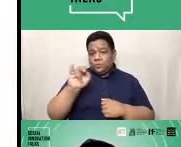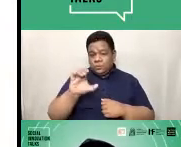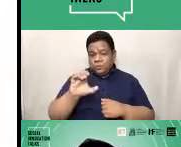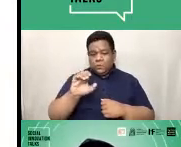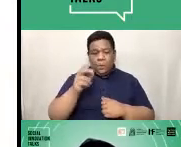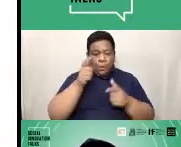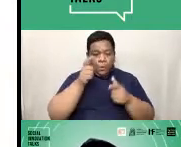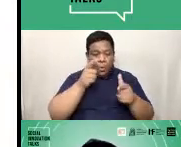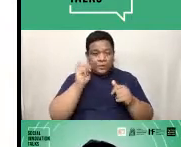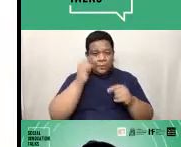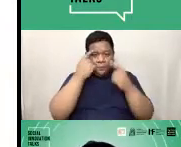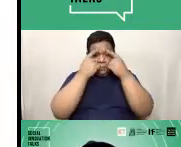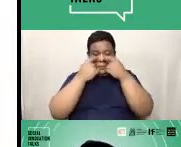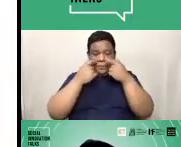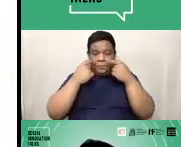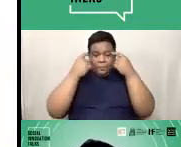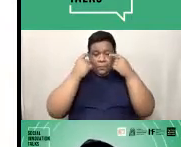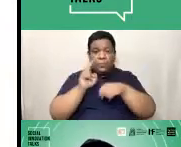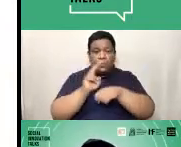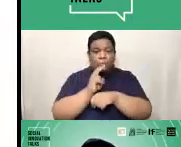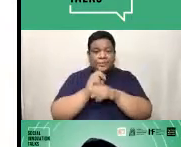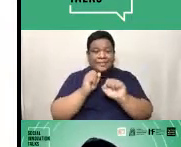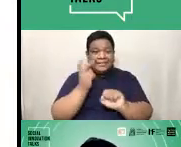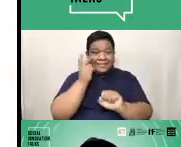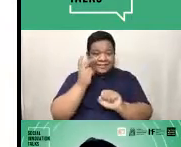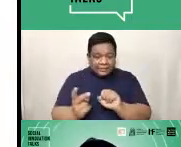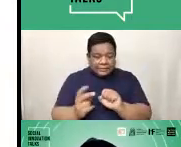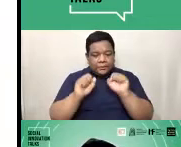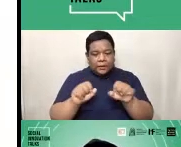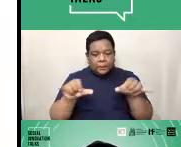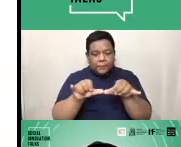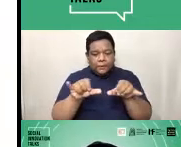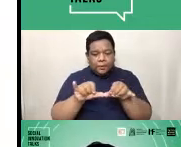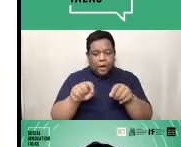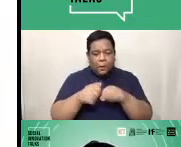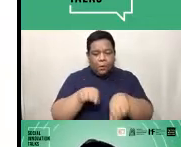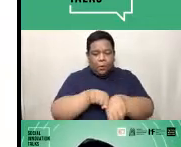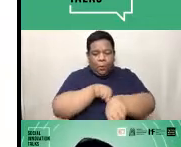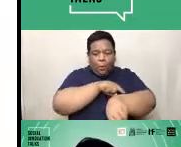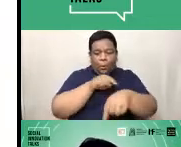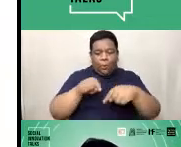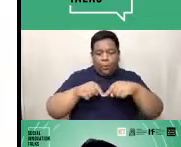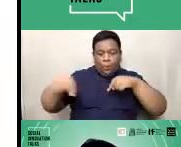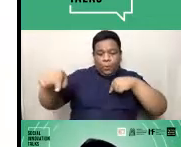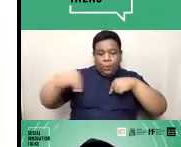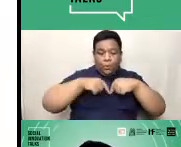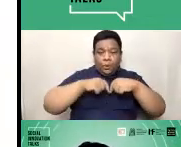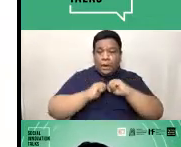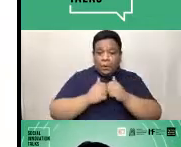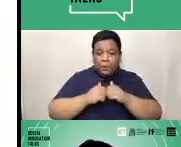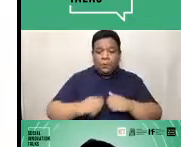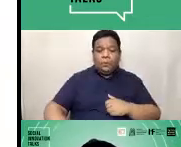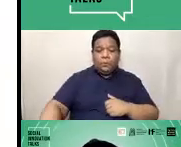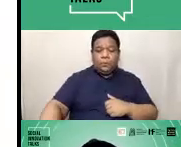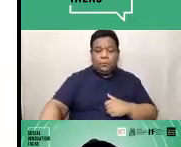actually do a similar function because they can actually see and measure distance. And how do they do that? One eyeball, or